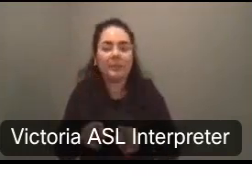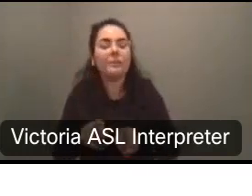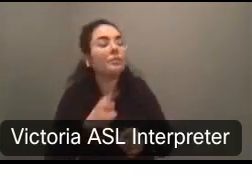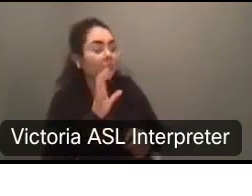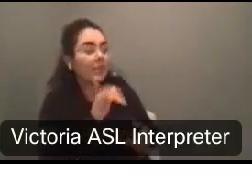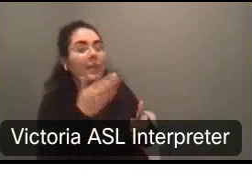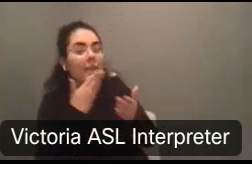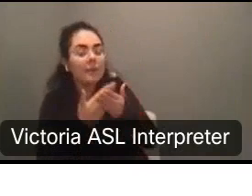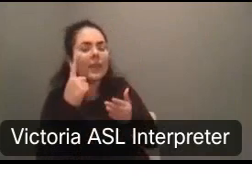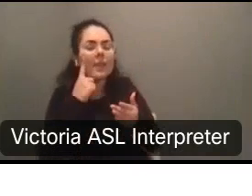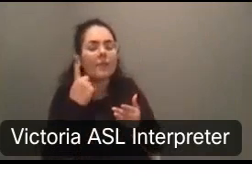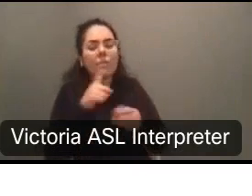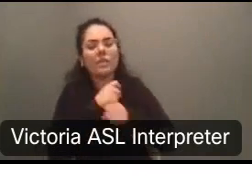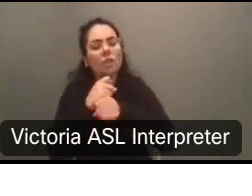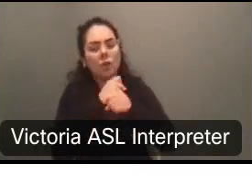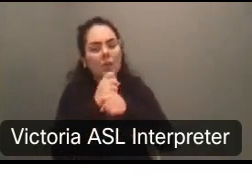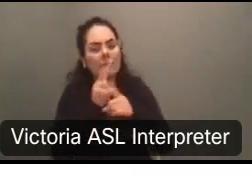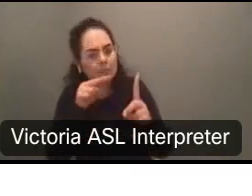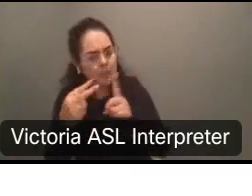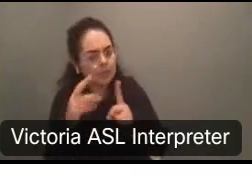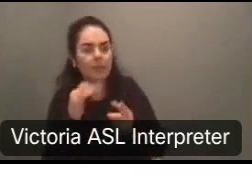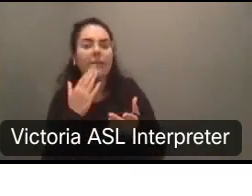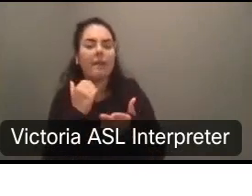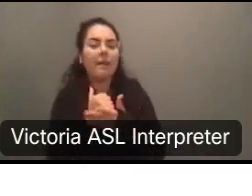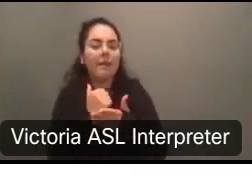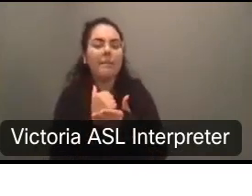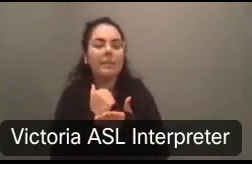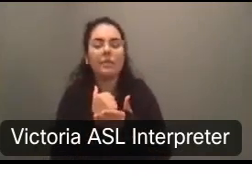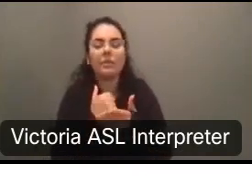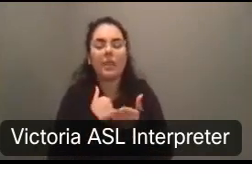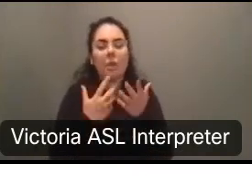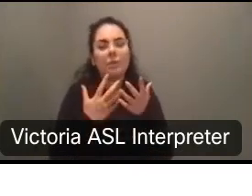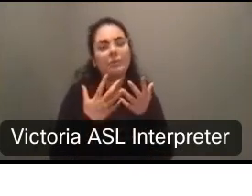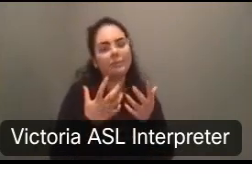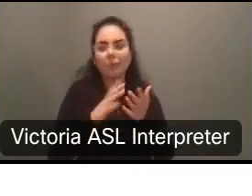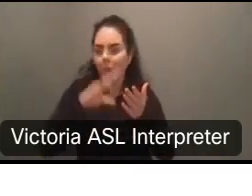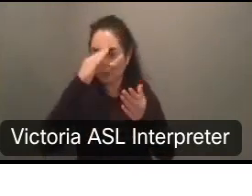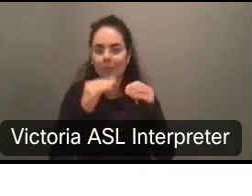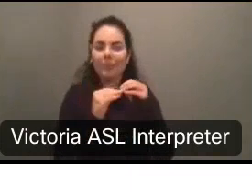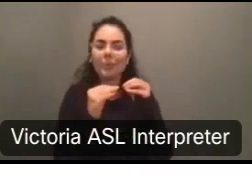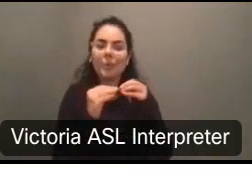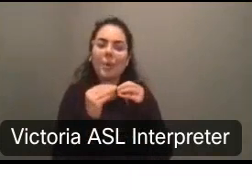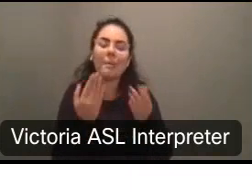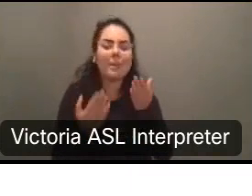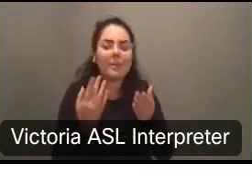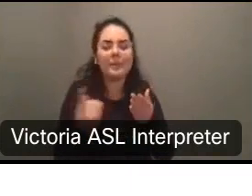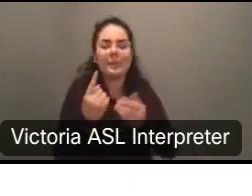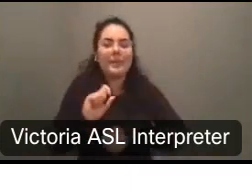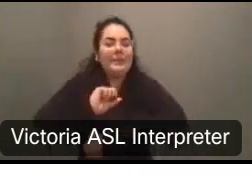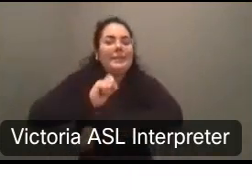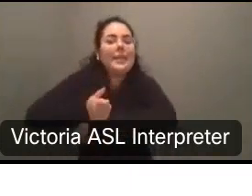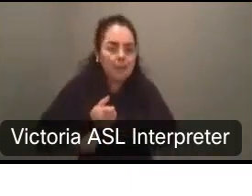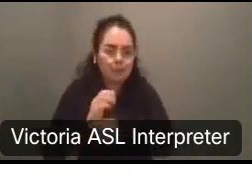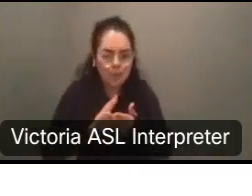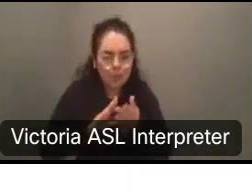think from the security perspective, that definitely helps. And I would love to learn a little bit more. Maybe can be something that can be set up for me to learn a